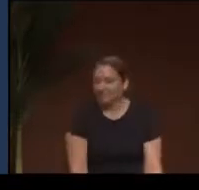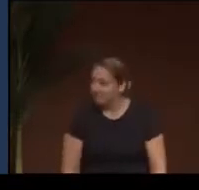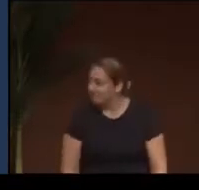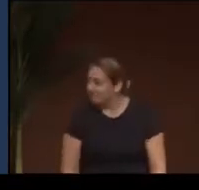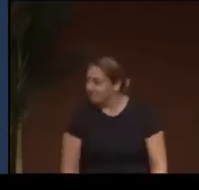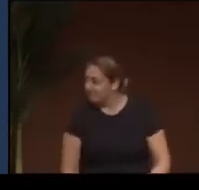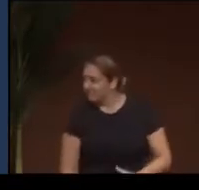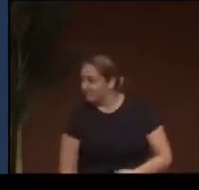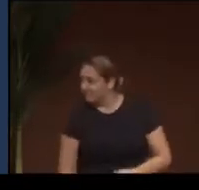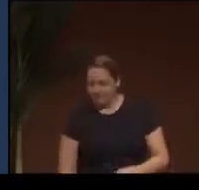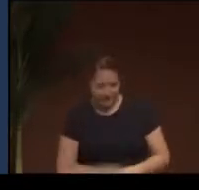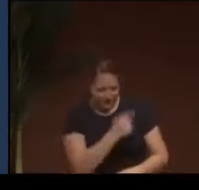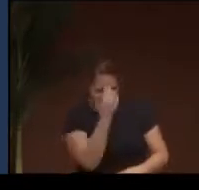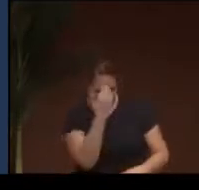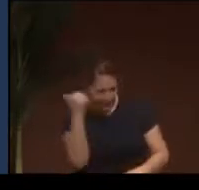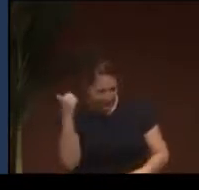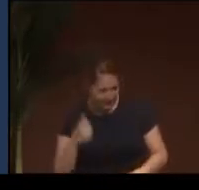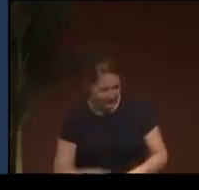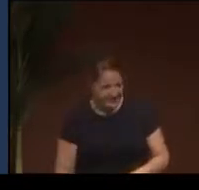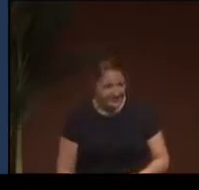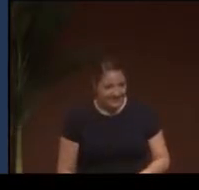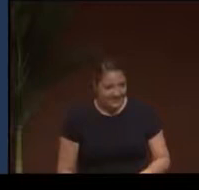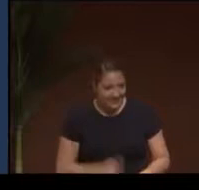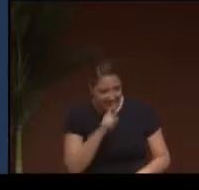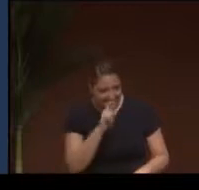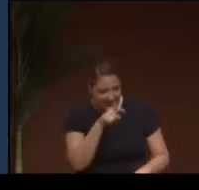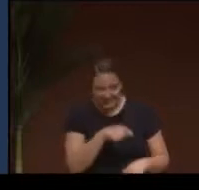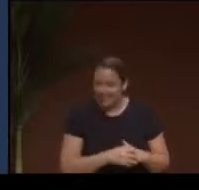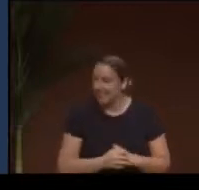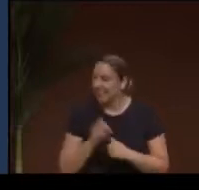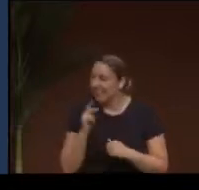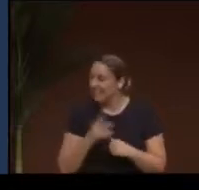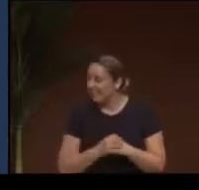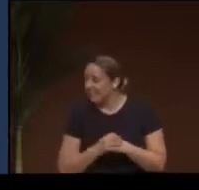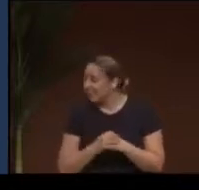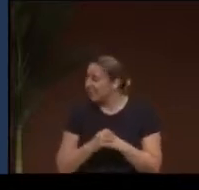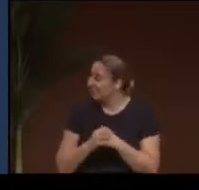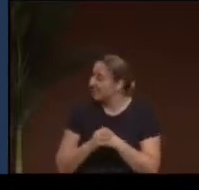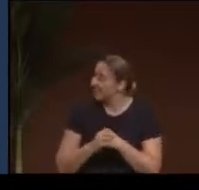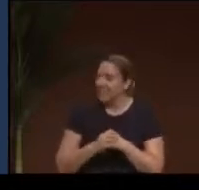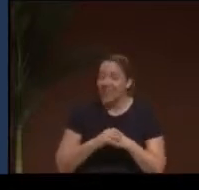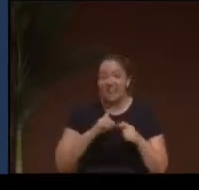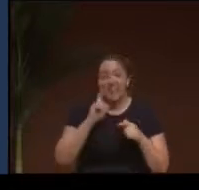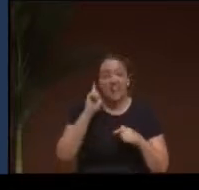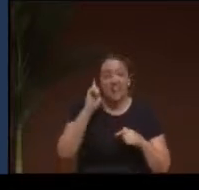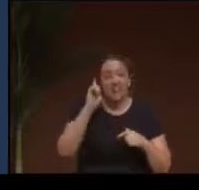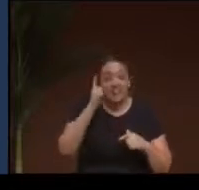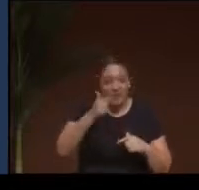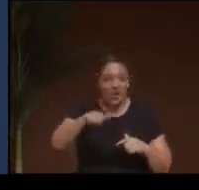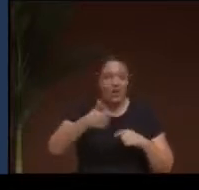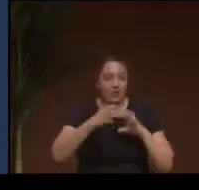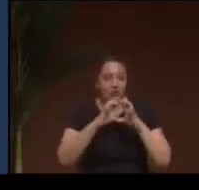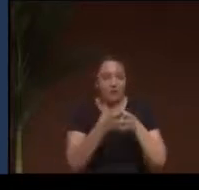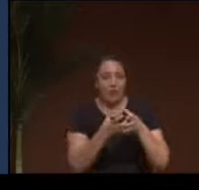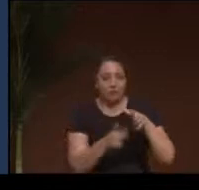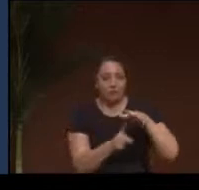Oh, you know him? Okay. So, and then of course, a little later on, you get other groups that form,